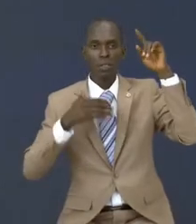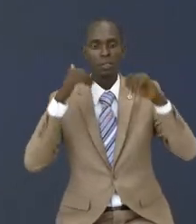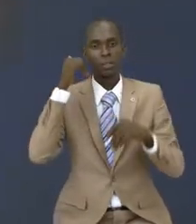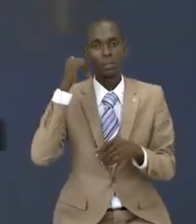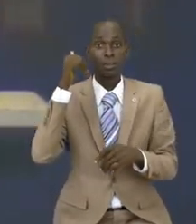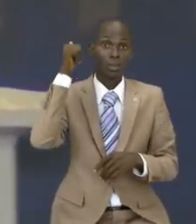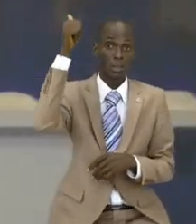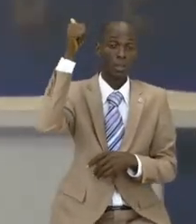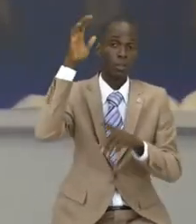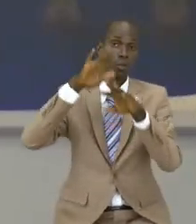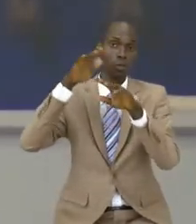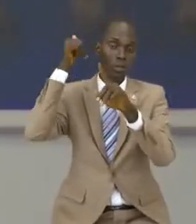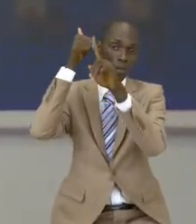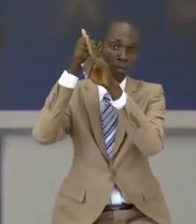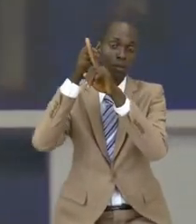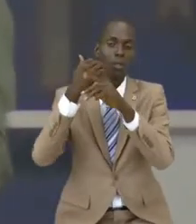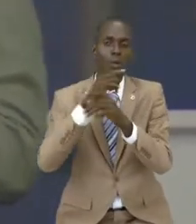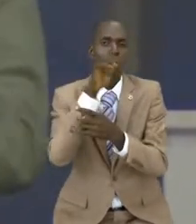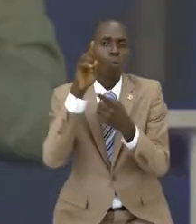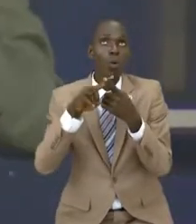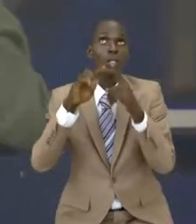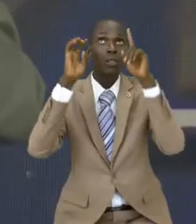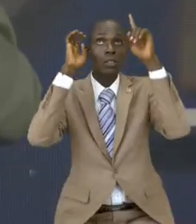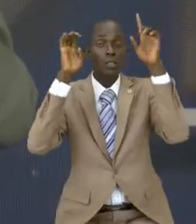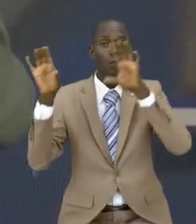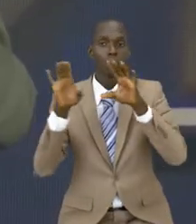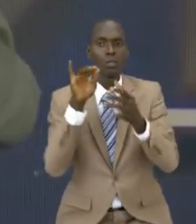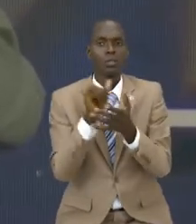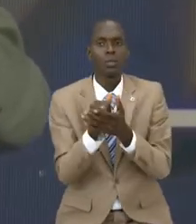when he does that, what's the